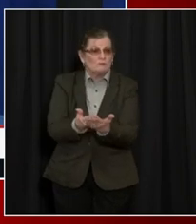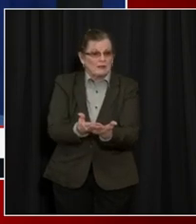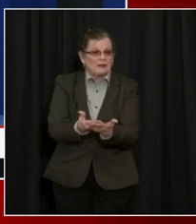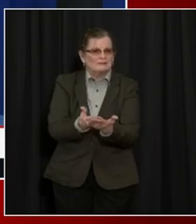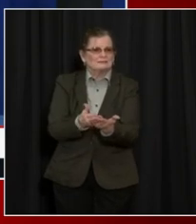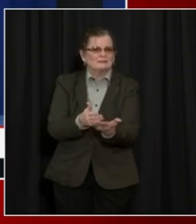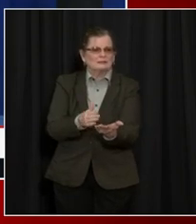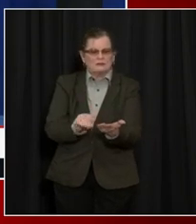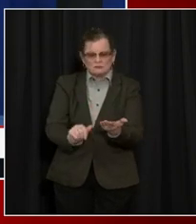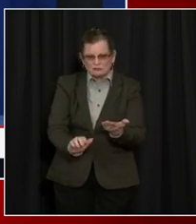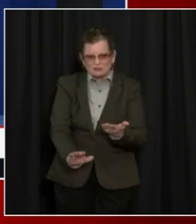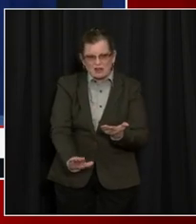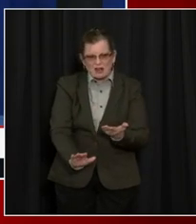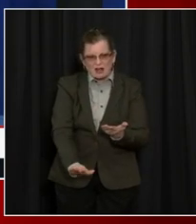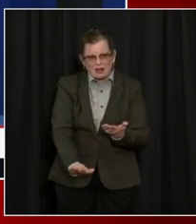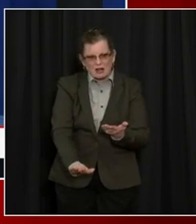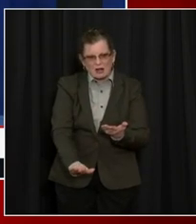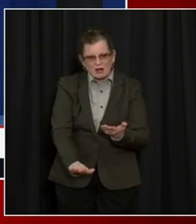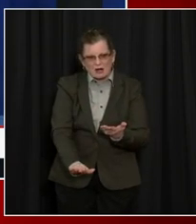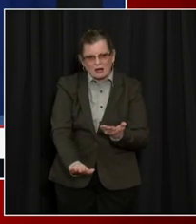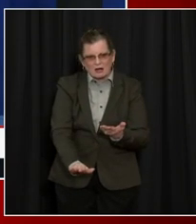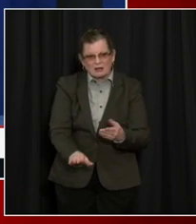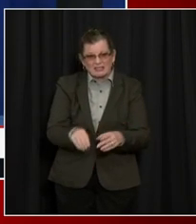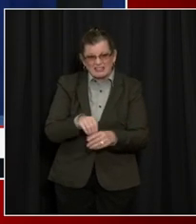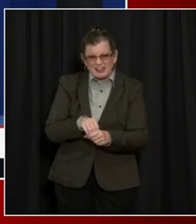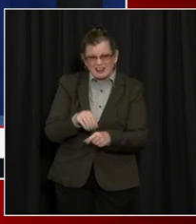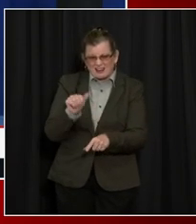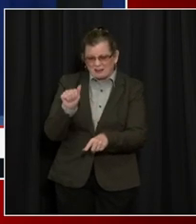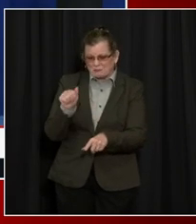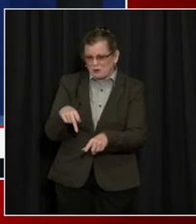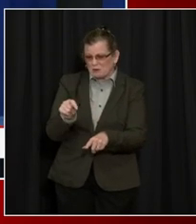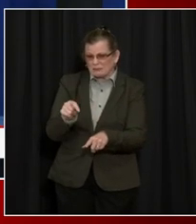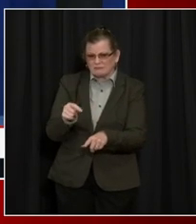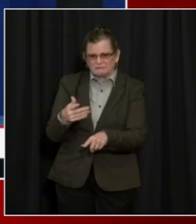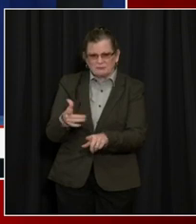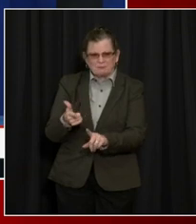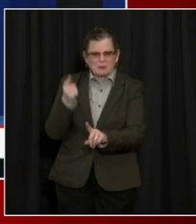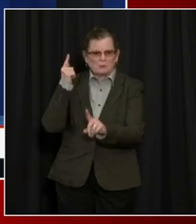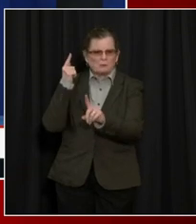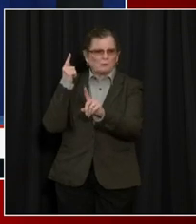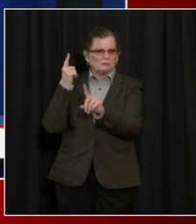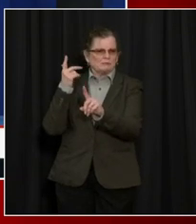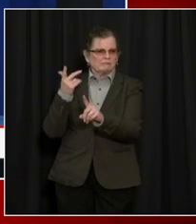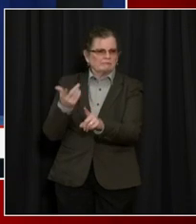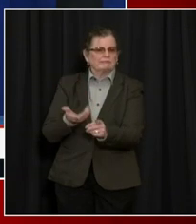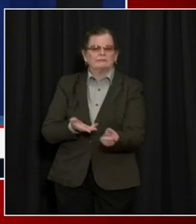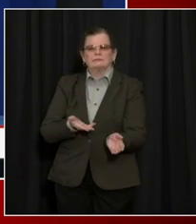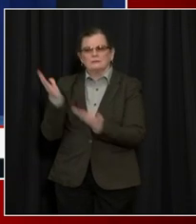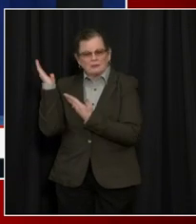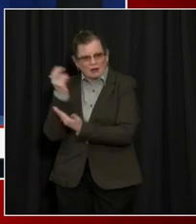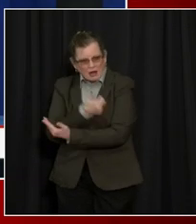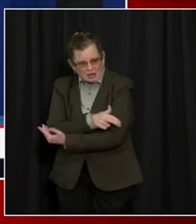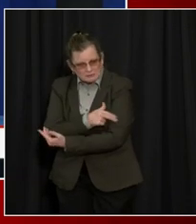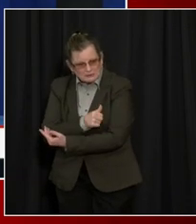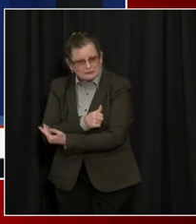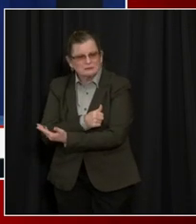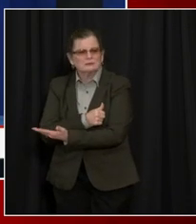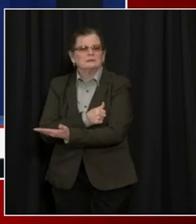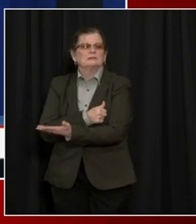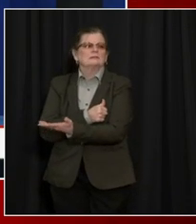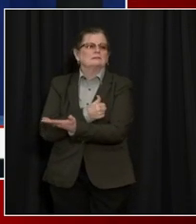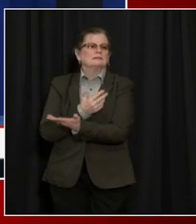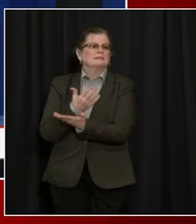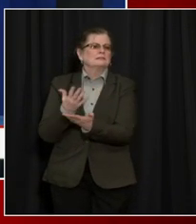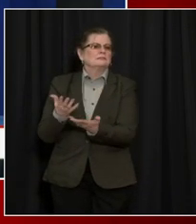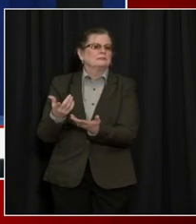inside of an apartment suffering from a gunshot wound. She was taken to a local hospital. She's been subsequently transferred